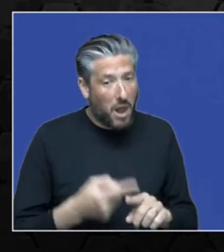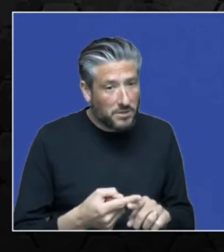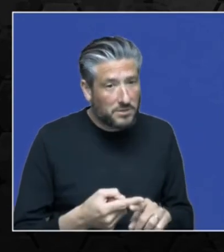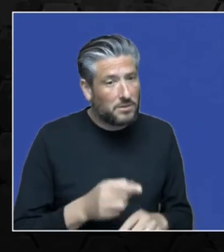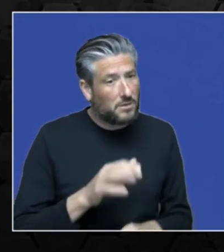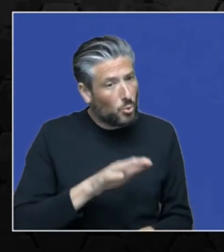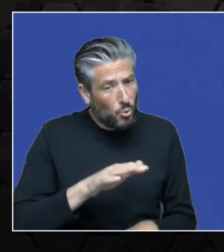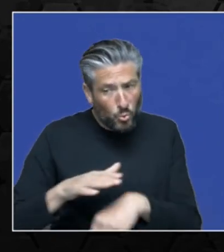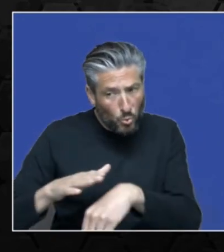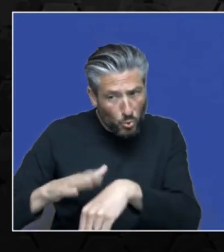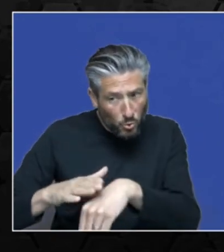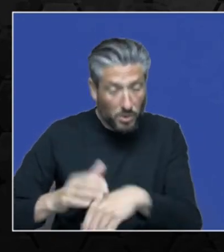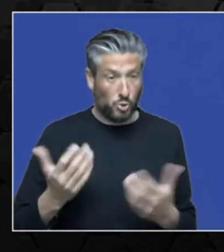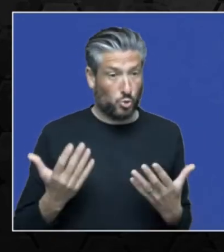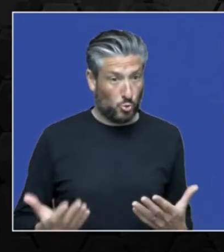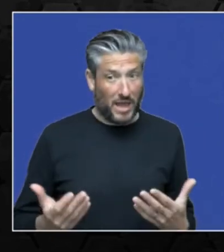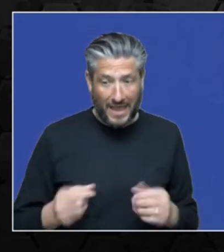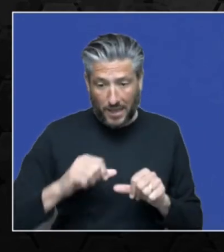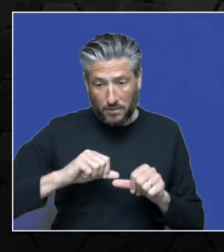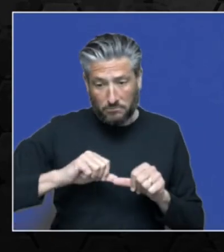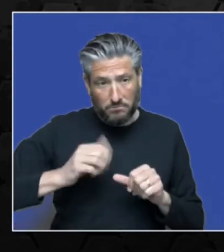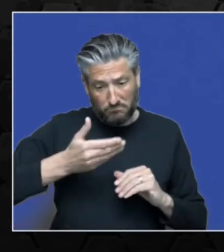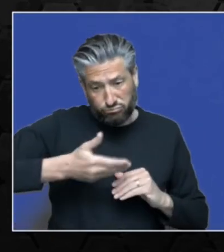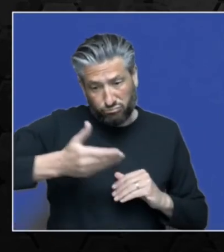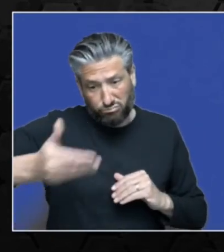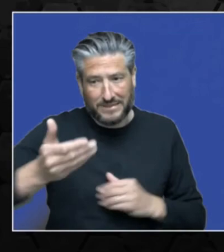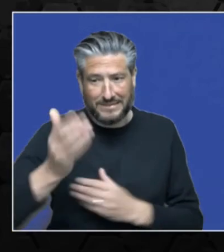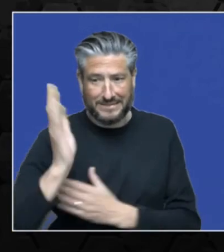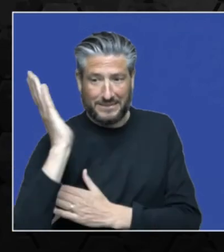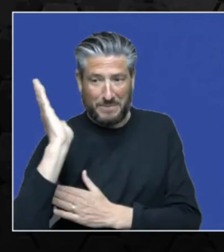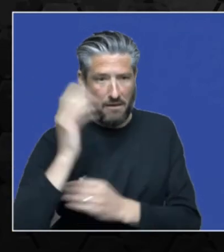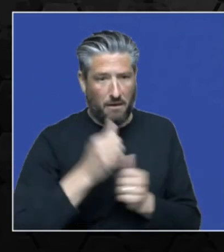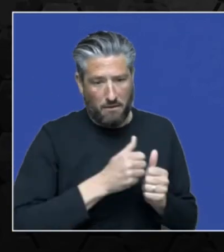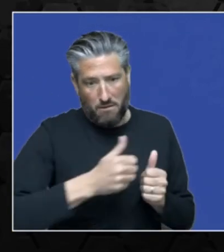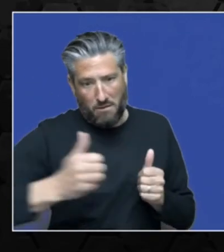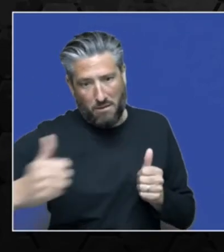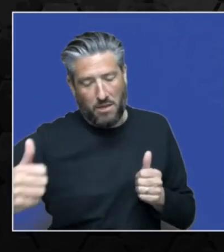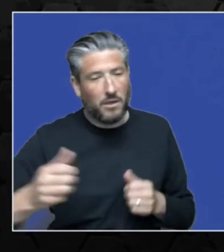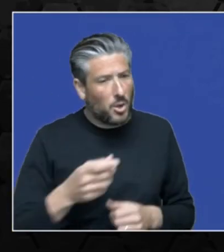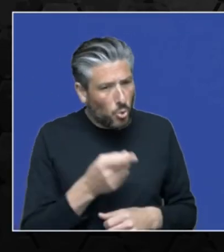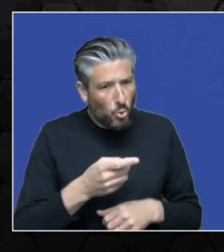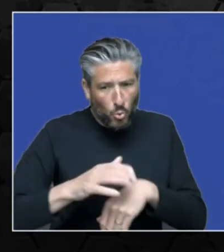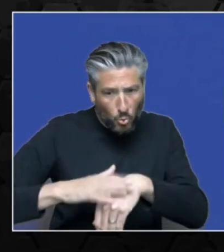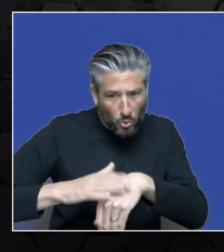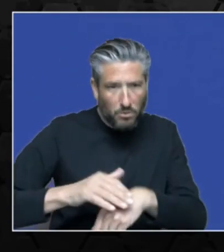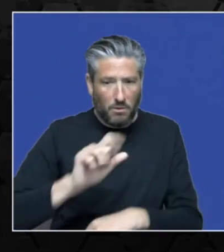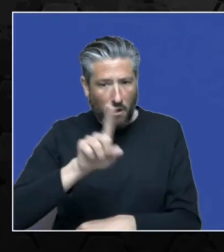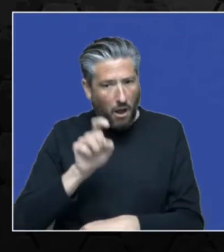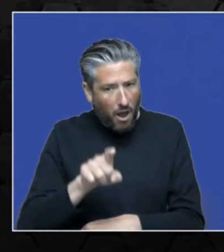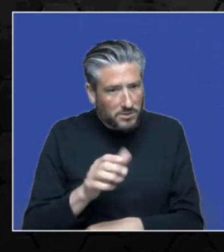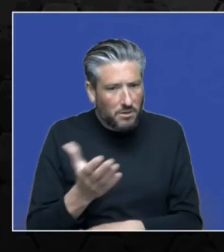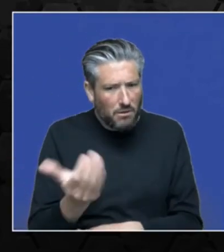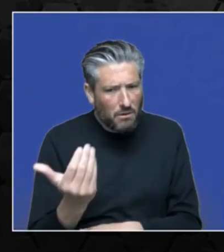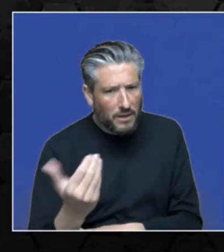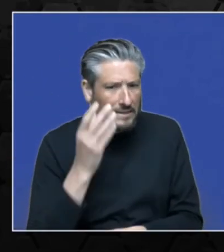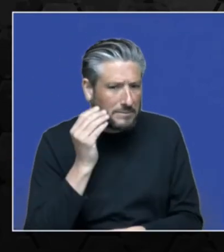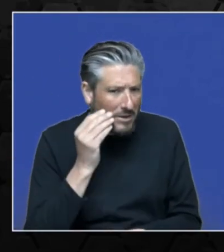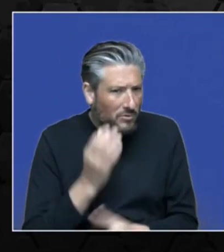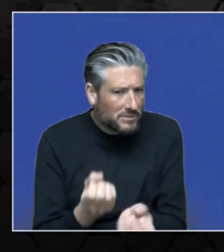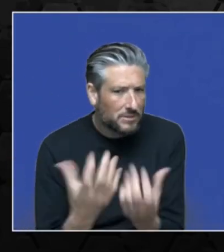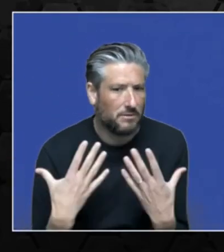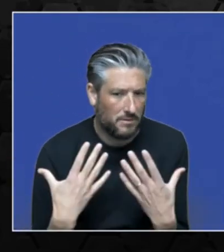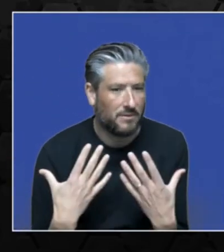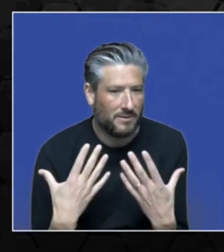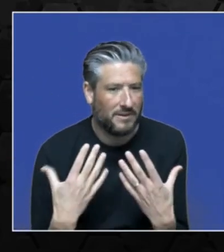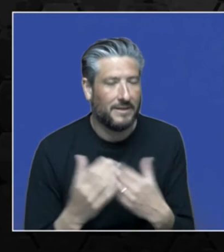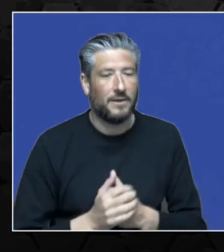in this particular session as well, like how they approach these sorts of problems and things related to their particular domain. We also, I believe, have a entire